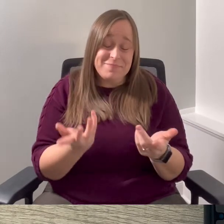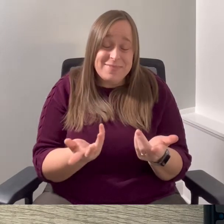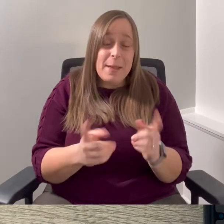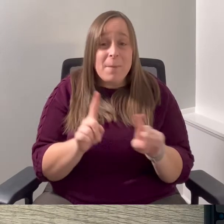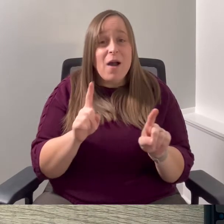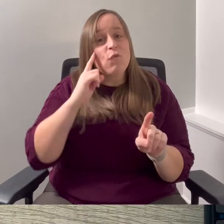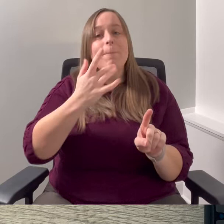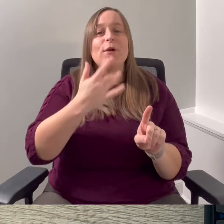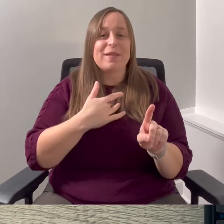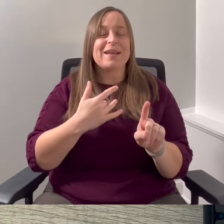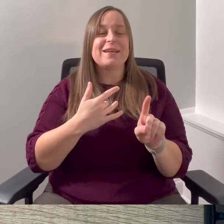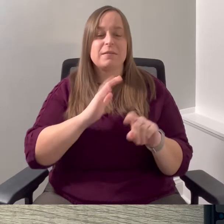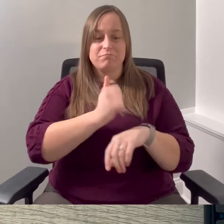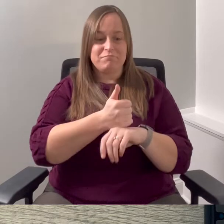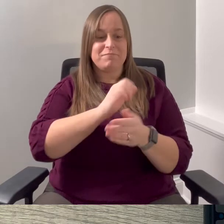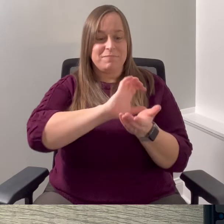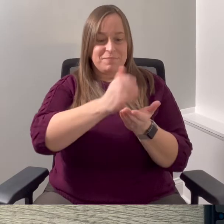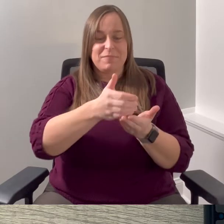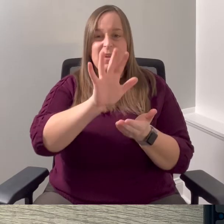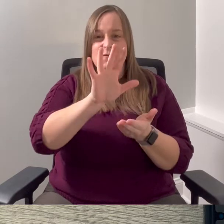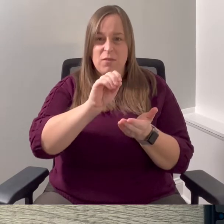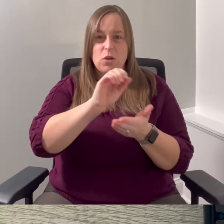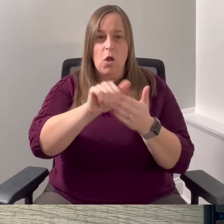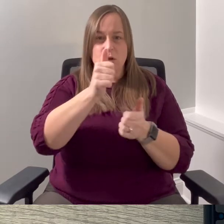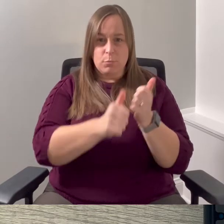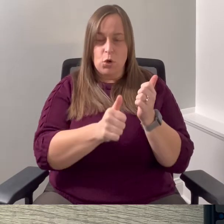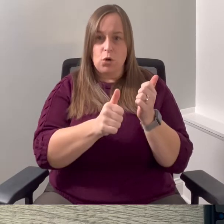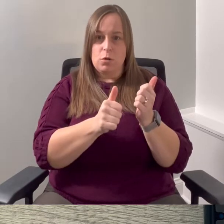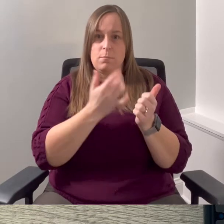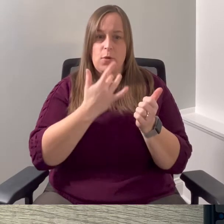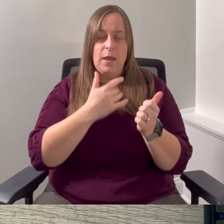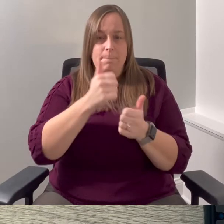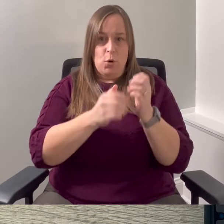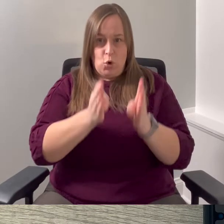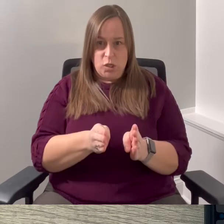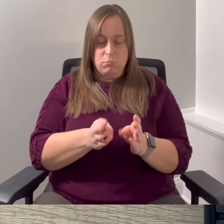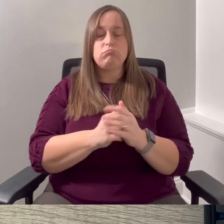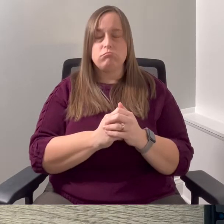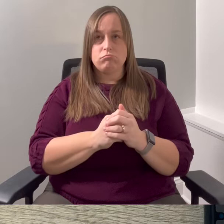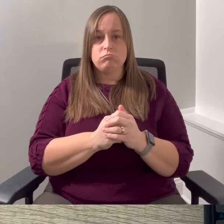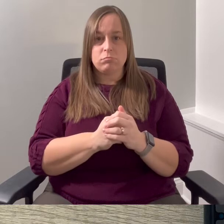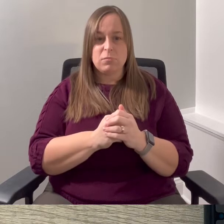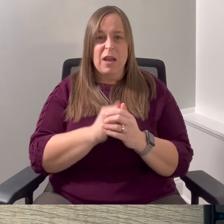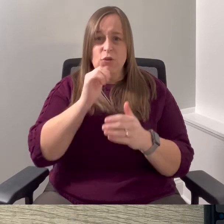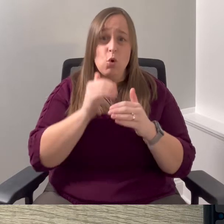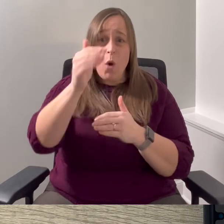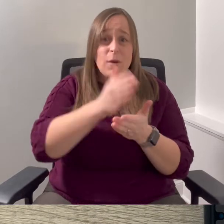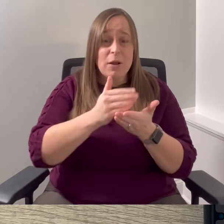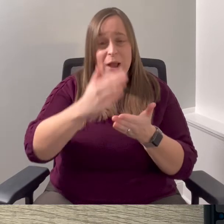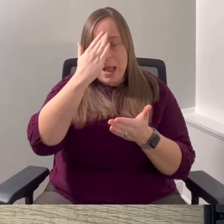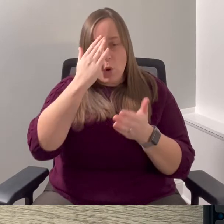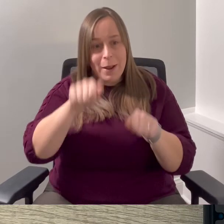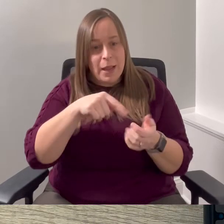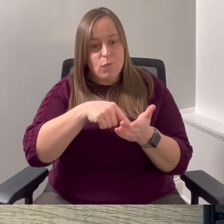set aside $50 per person per birthday. And that way I don't go over budget. I know what I can afford, and I look for